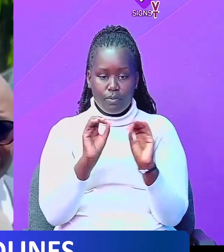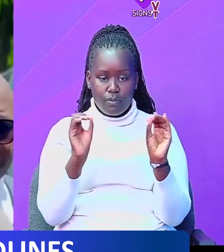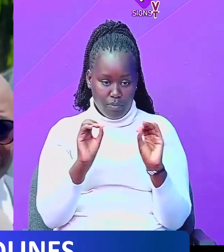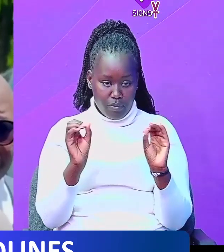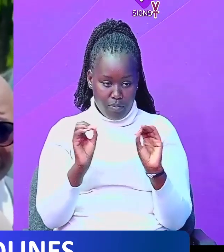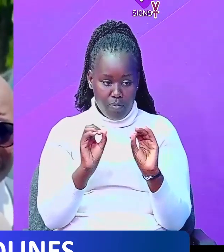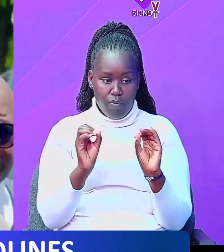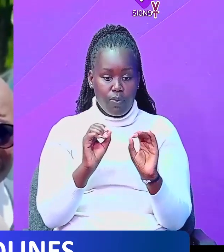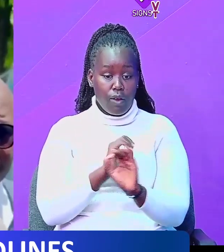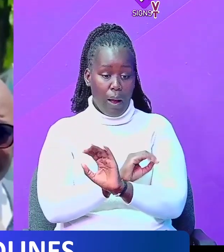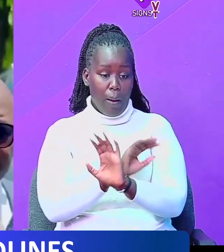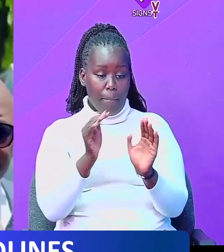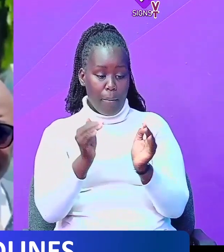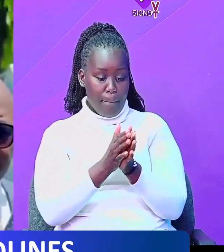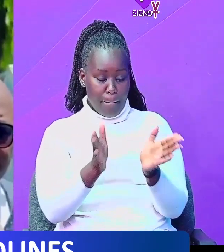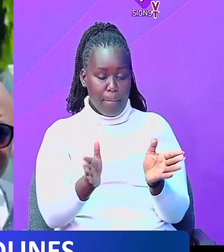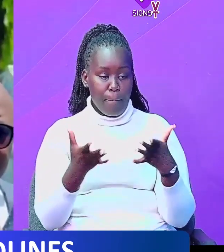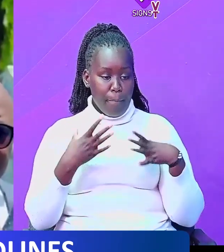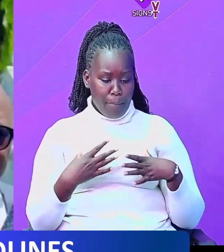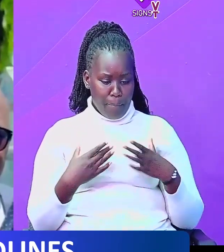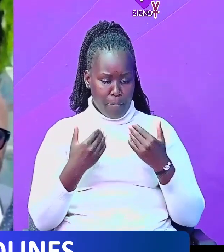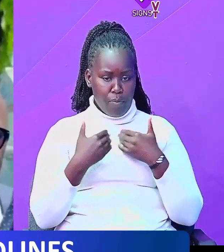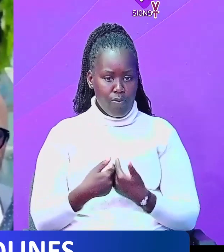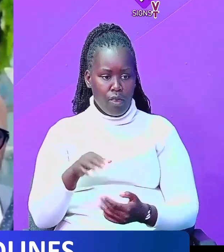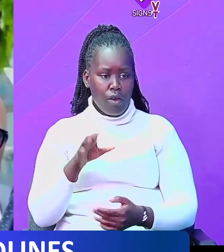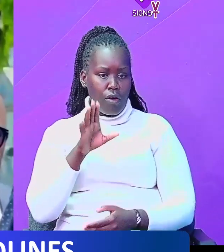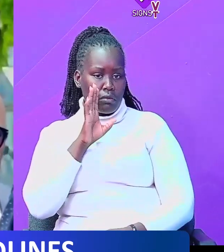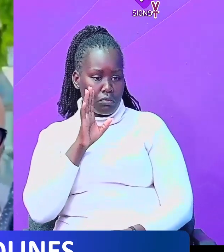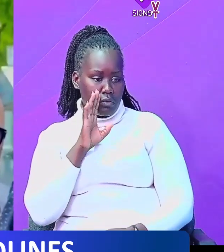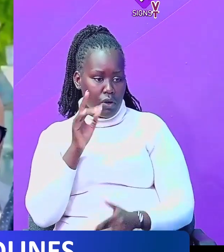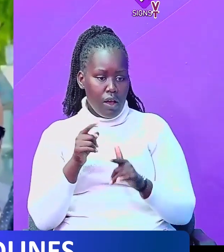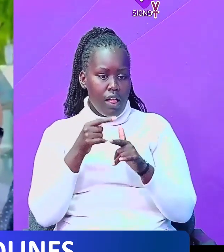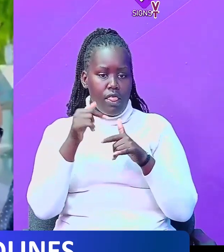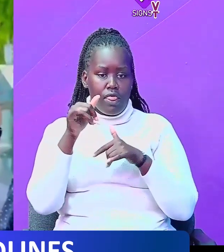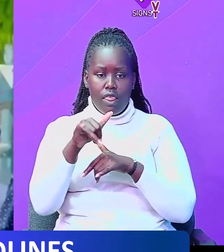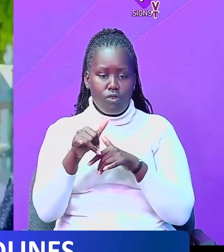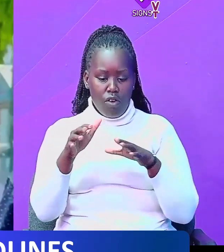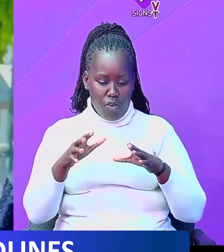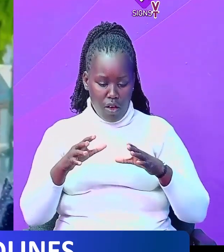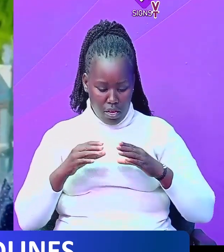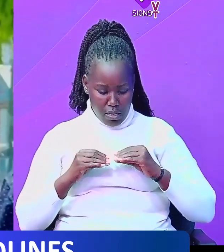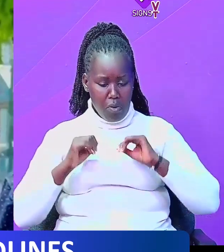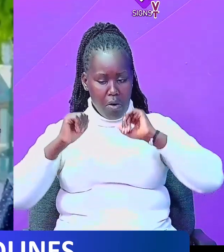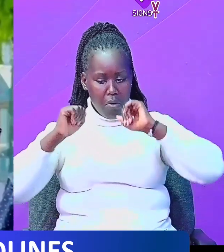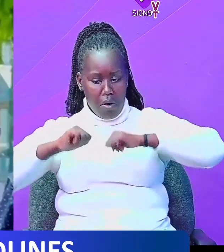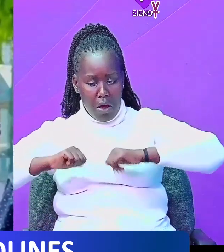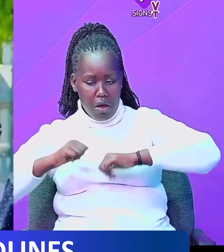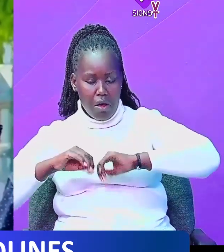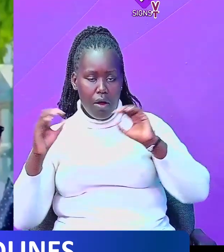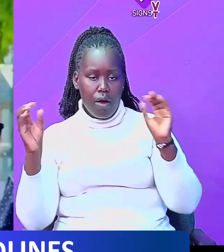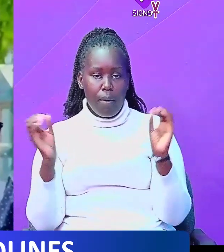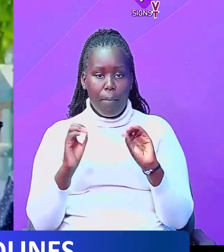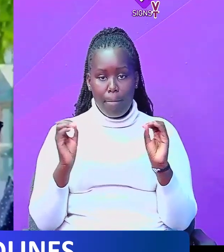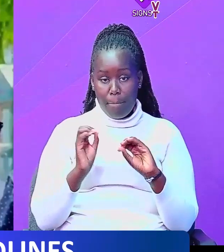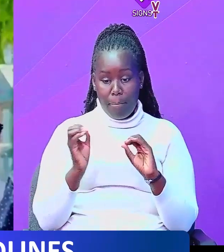kwenye public, kwa sababu watu wasilete propaganda kwamba tumeachiwa kwa makubaliano fulani. Hatuna makubaliano tulioachiwa nayo. Bado